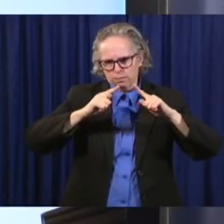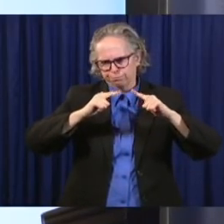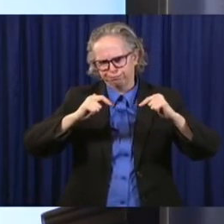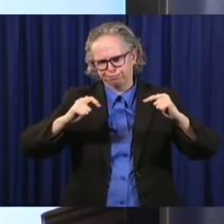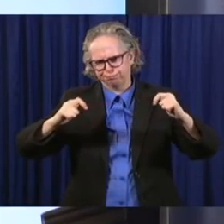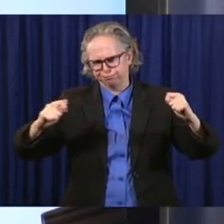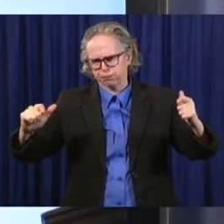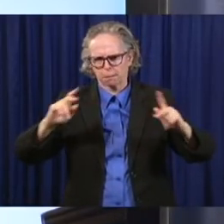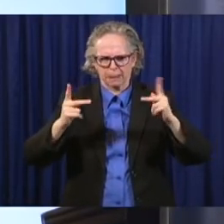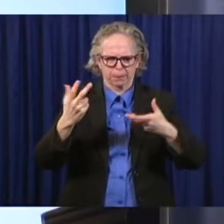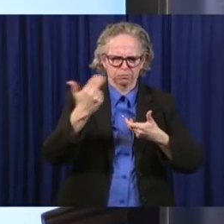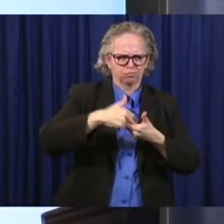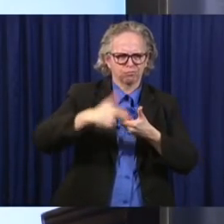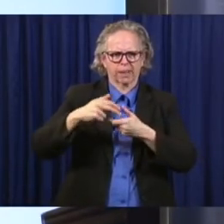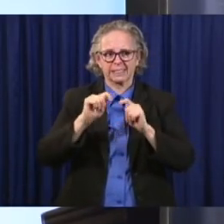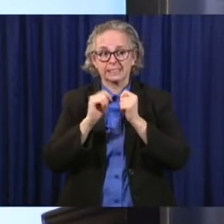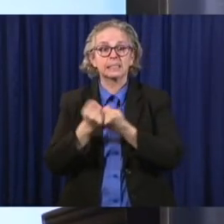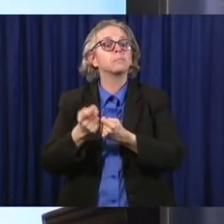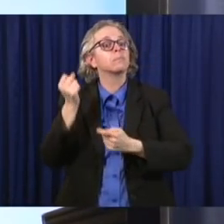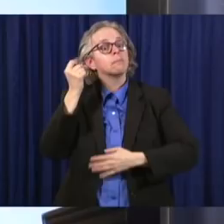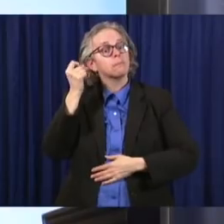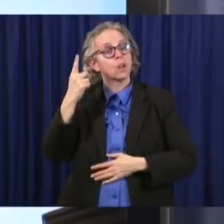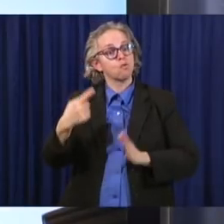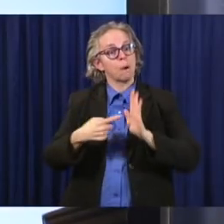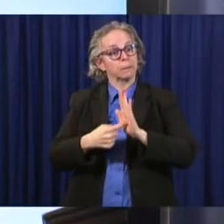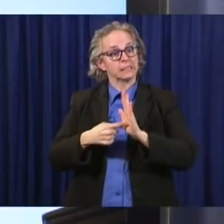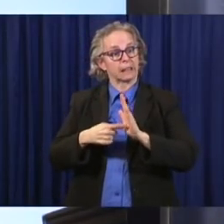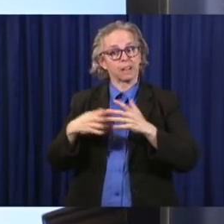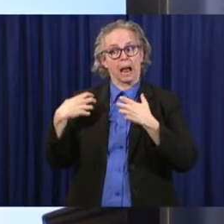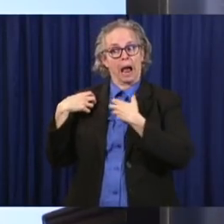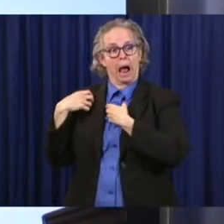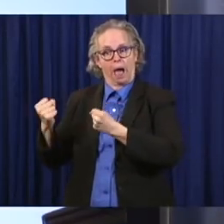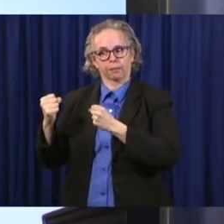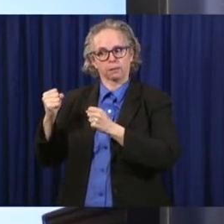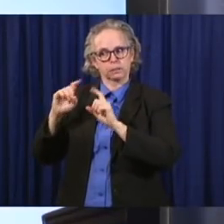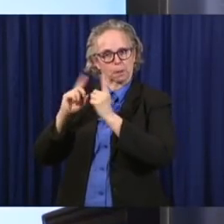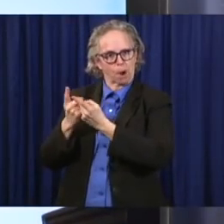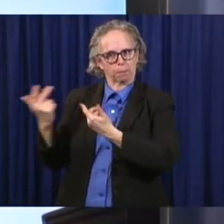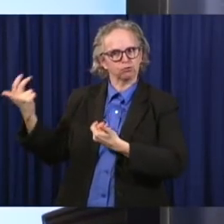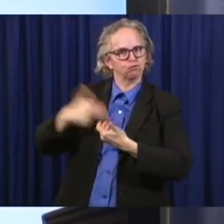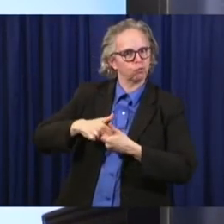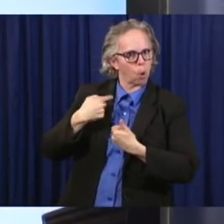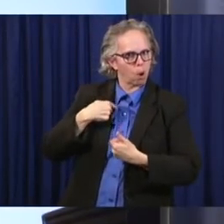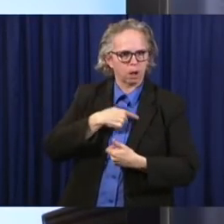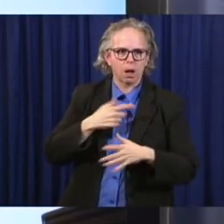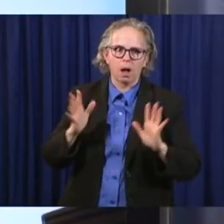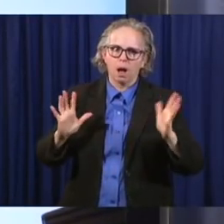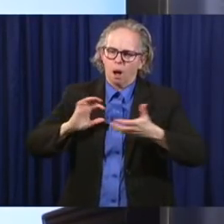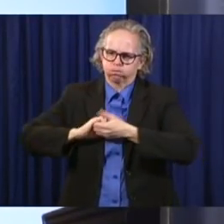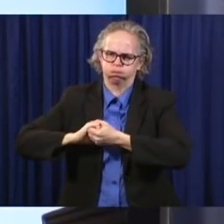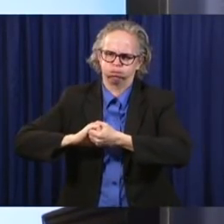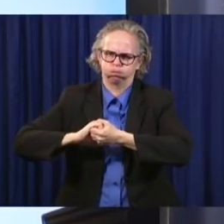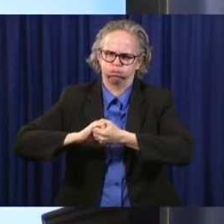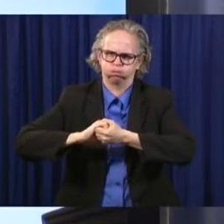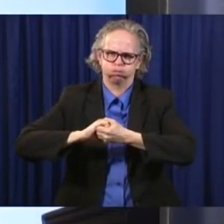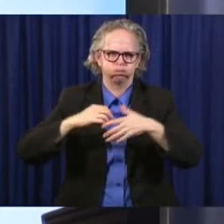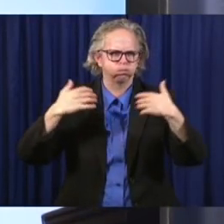representatives from the health department. And it was really an amazingly collaborative effort. And I felt like the